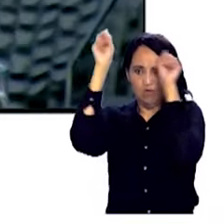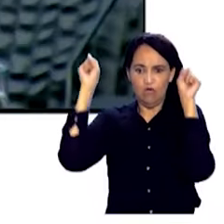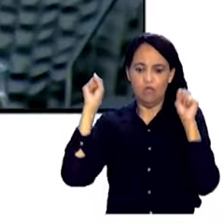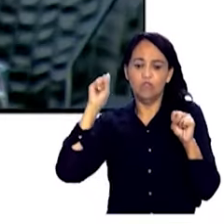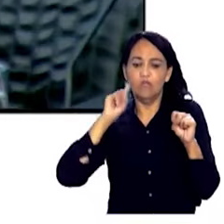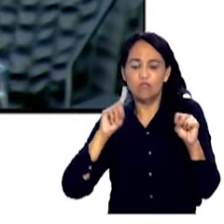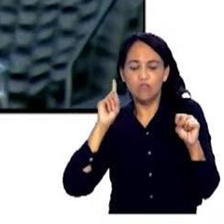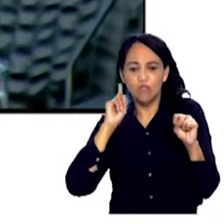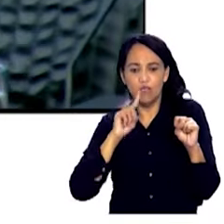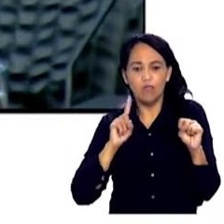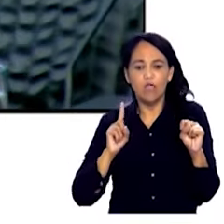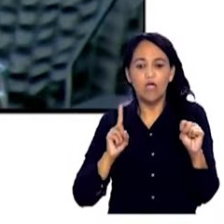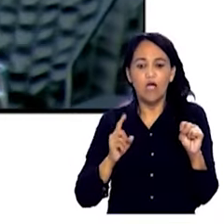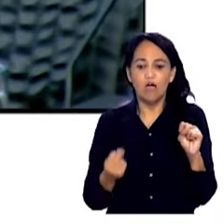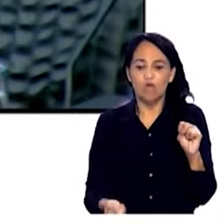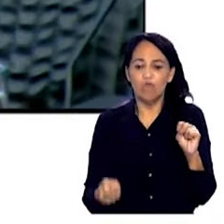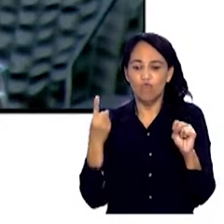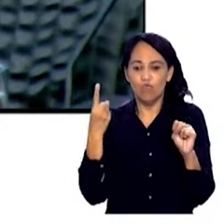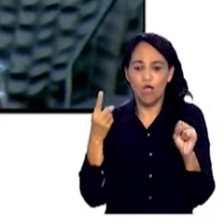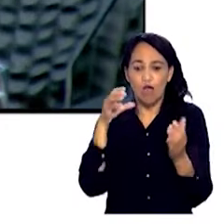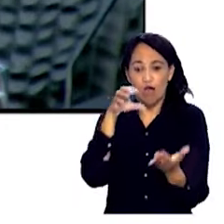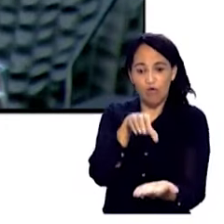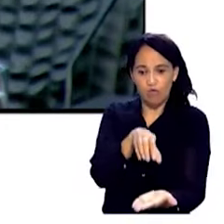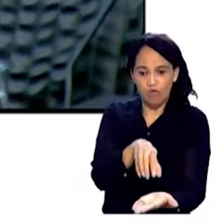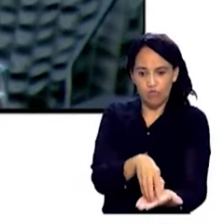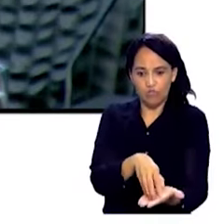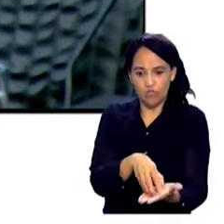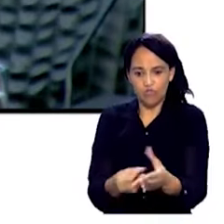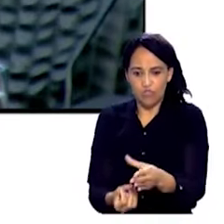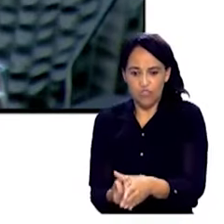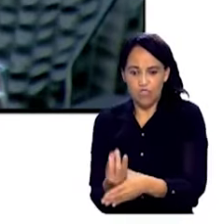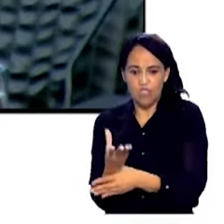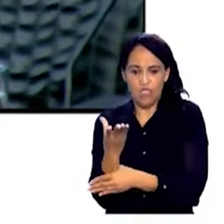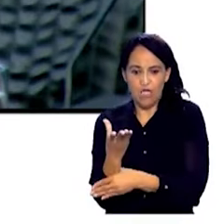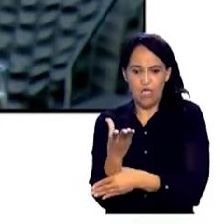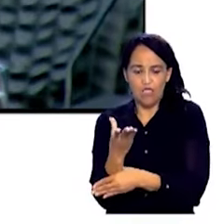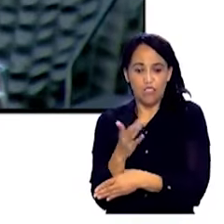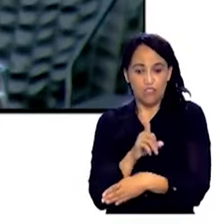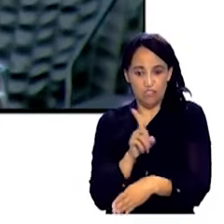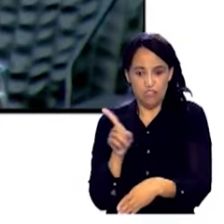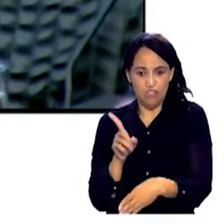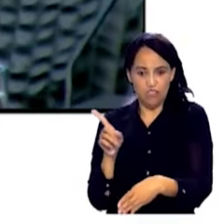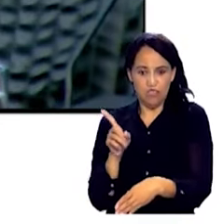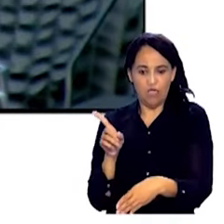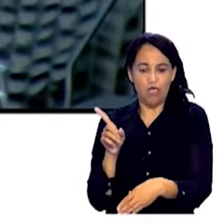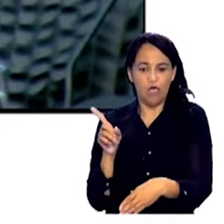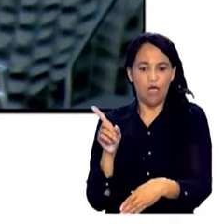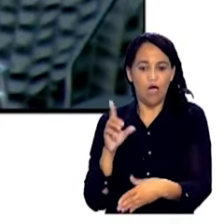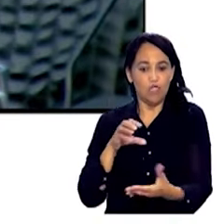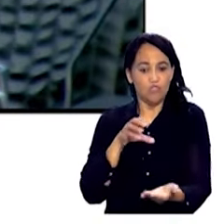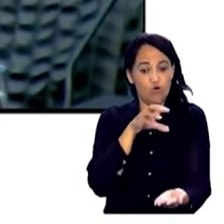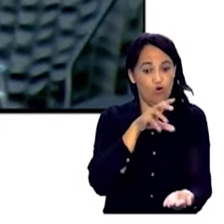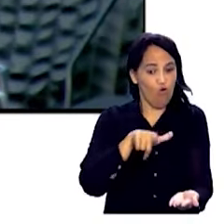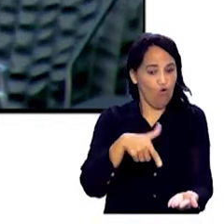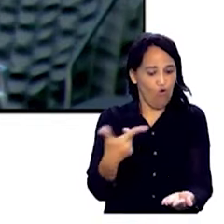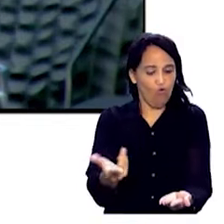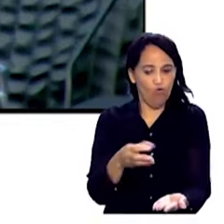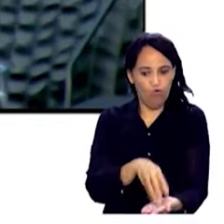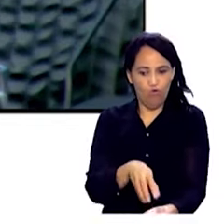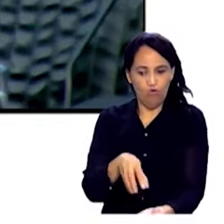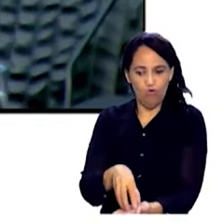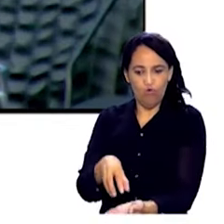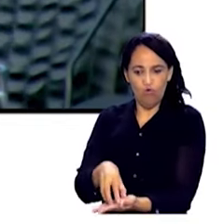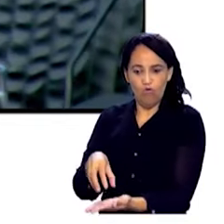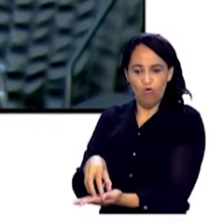constitution All other Federal courts are subject to plenary congressional control congress can abolish them if